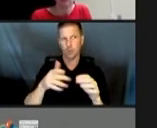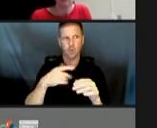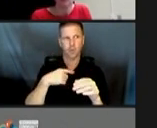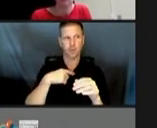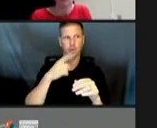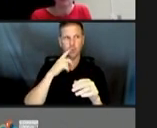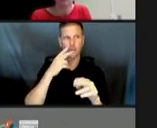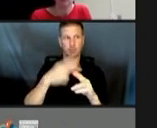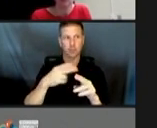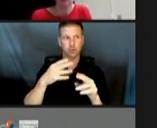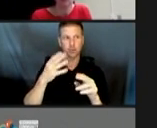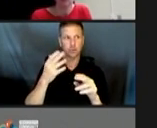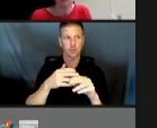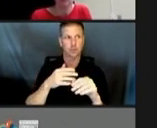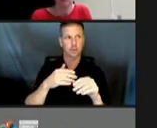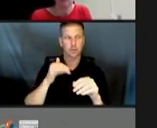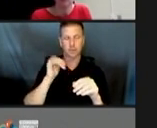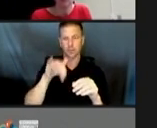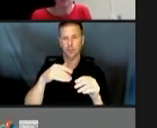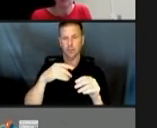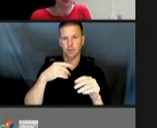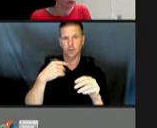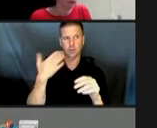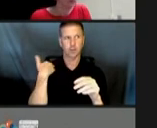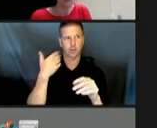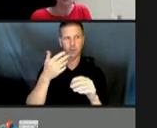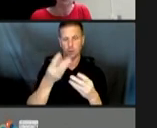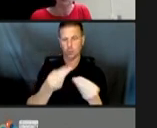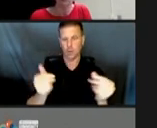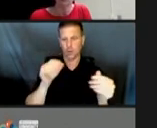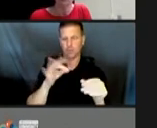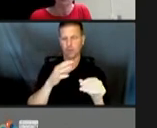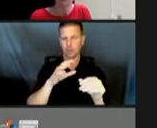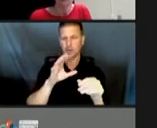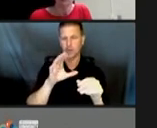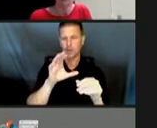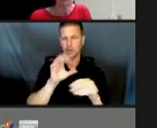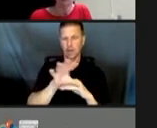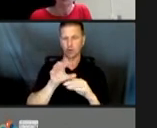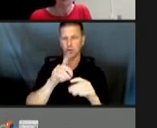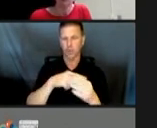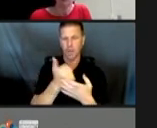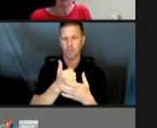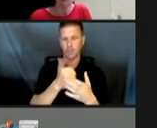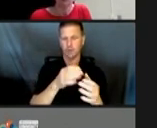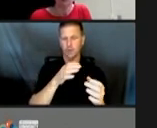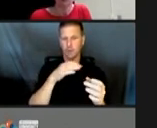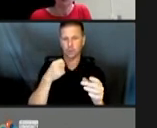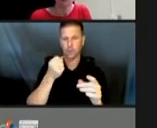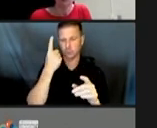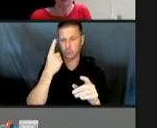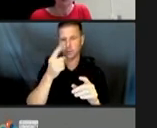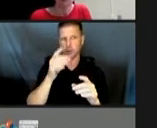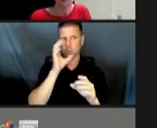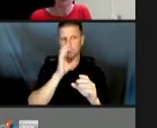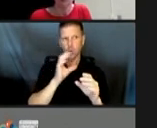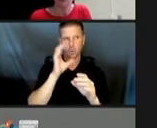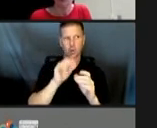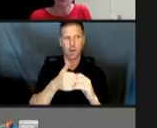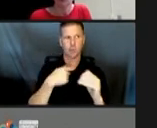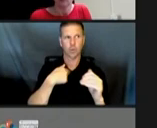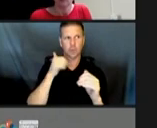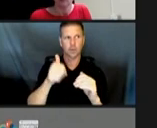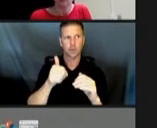mentioned previously that I've passed a resolution at council to help council understand and explore how we can